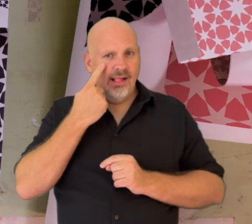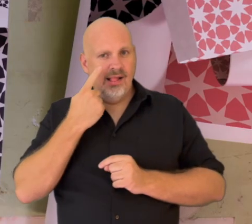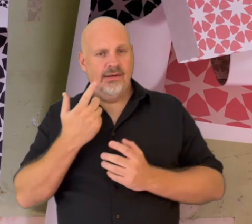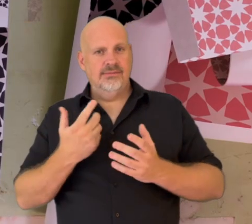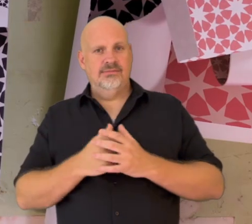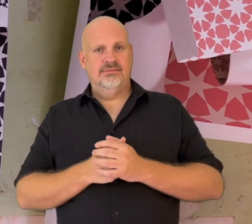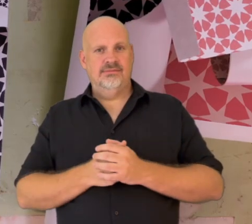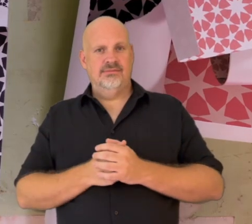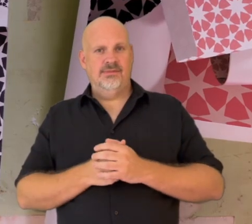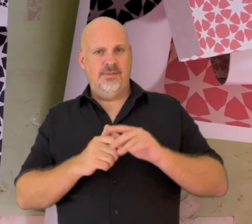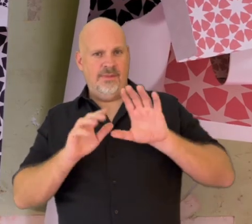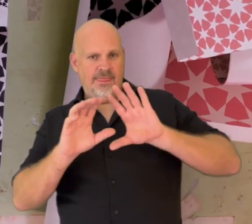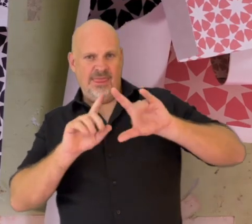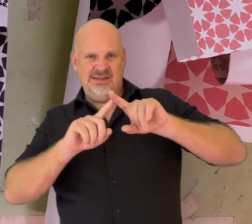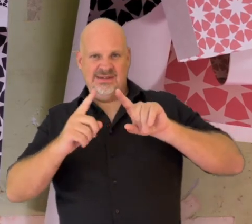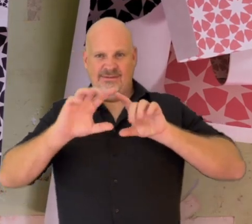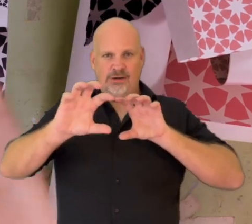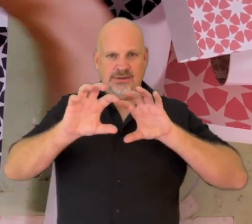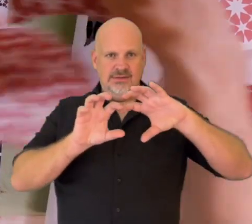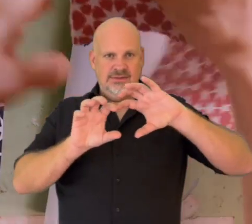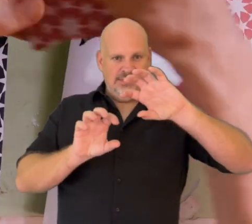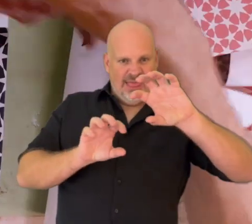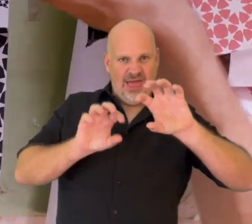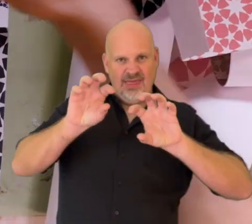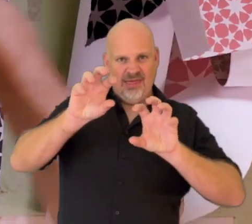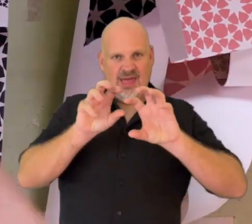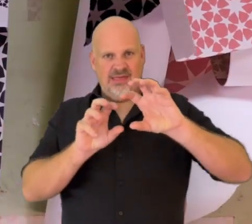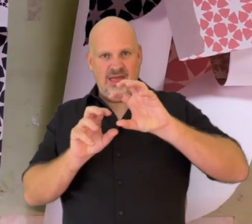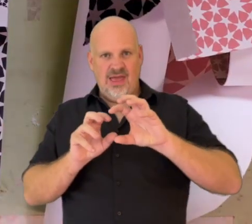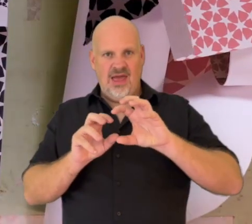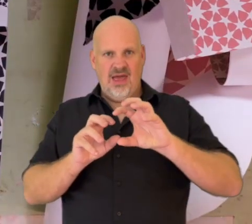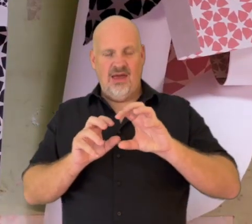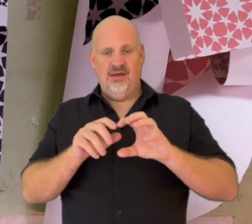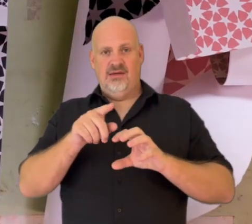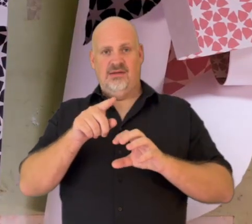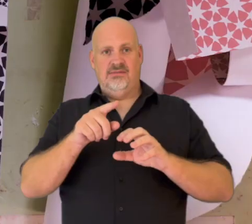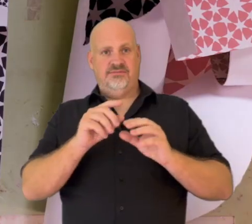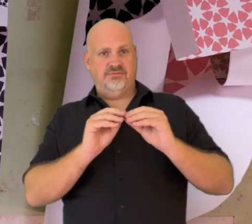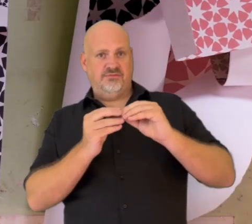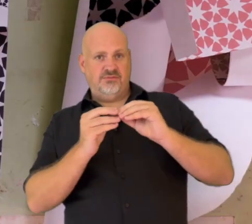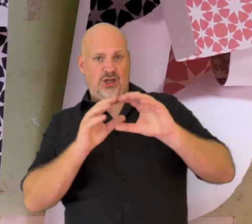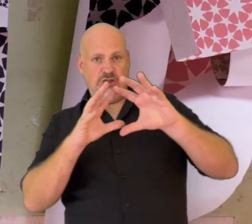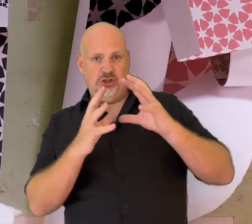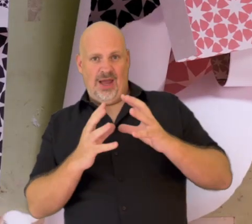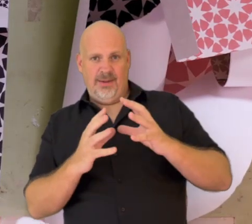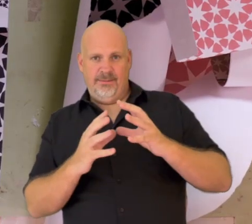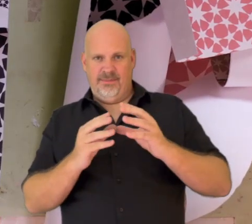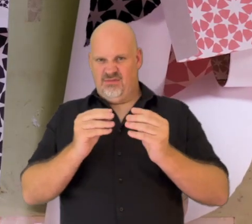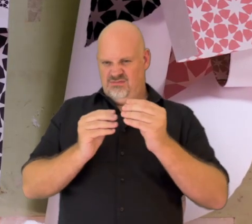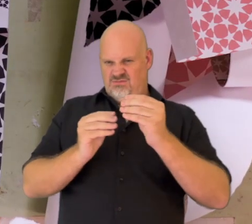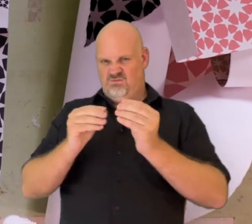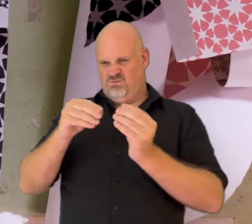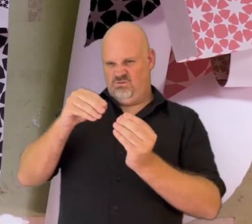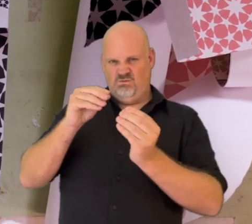in different positions. So you can make a shape and then you can see where